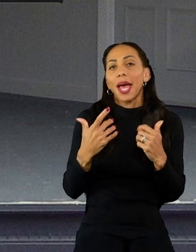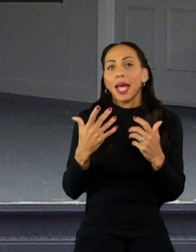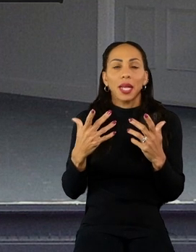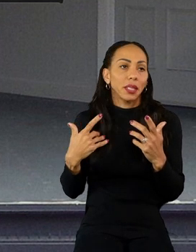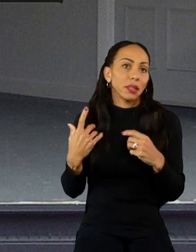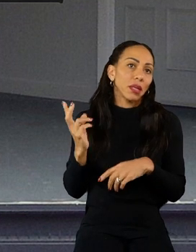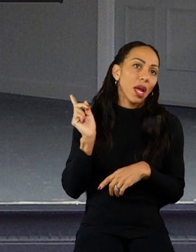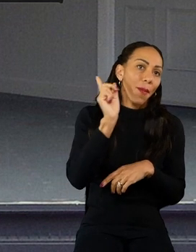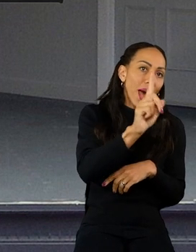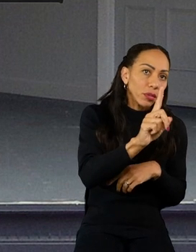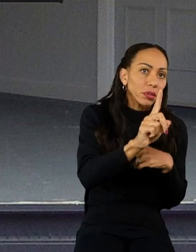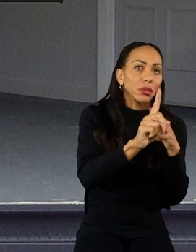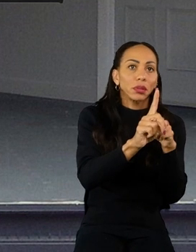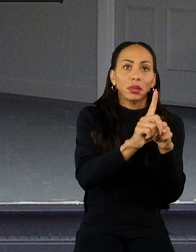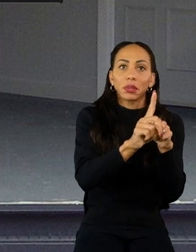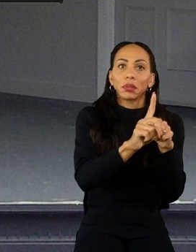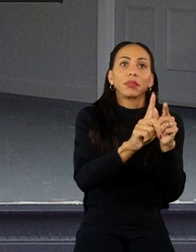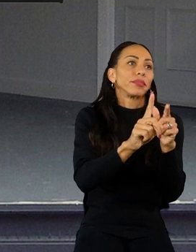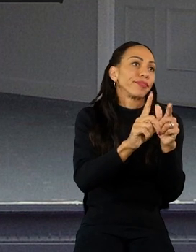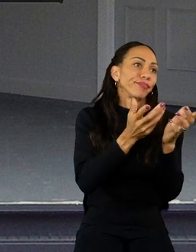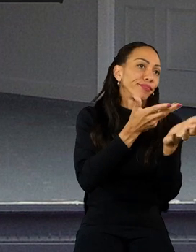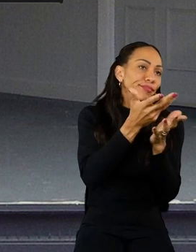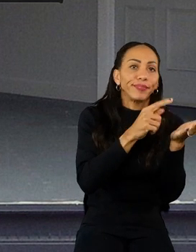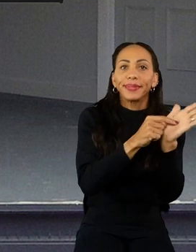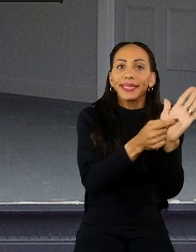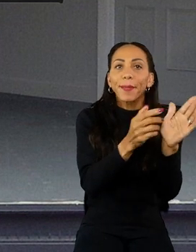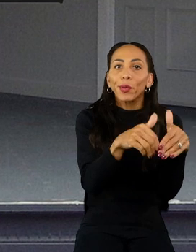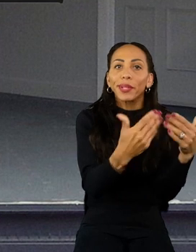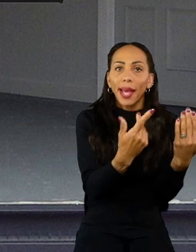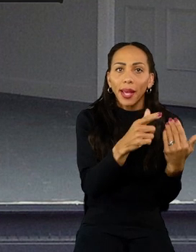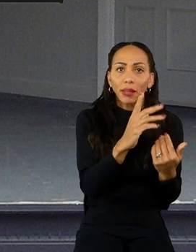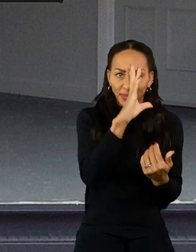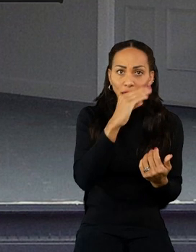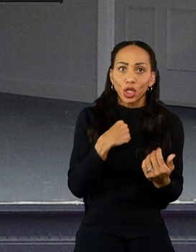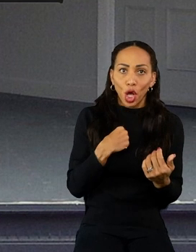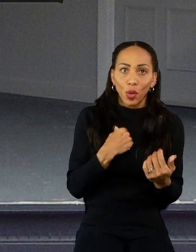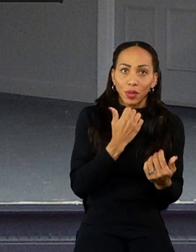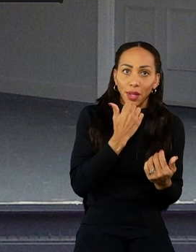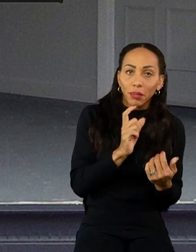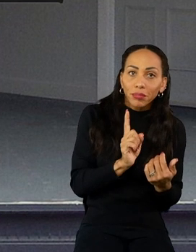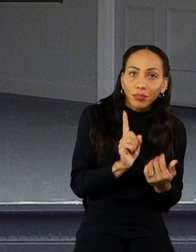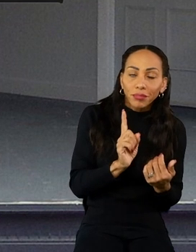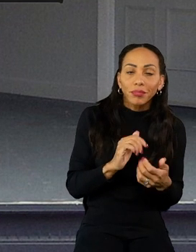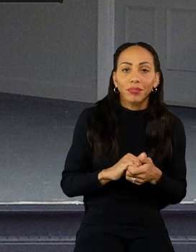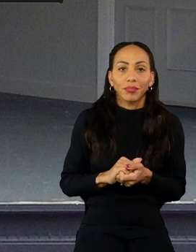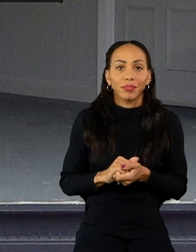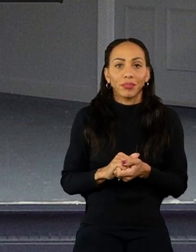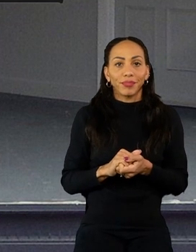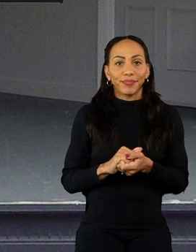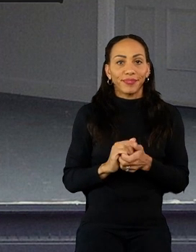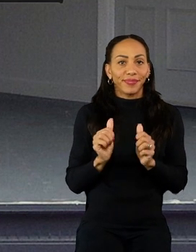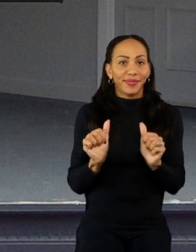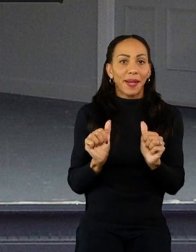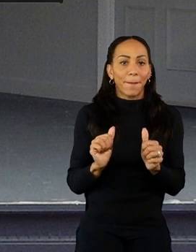the call, and I can do that date with them with that join you for that briefing kind of demo day.